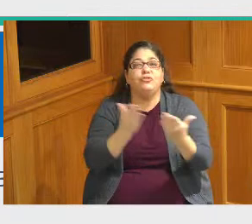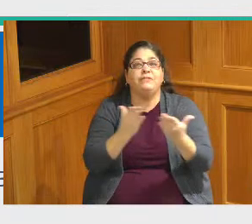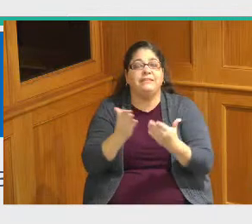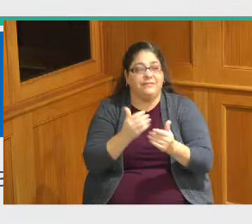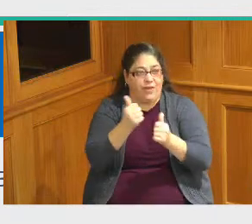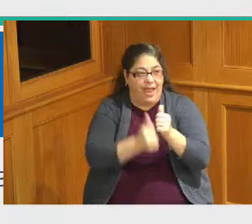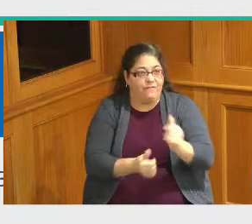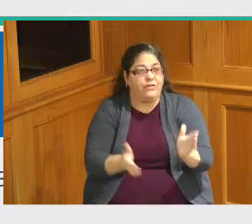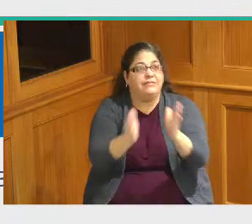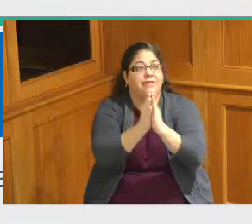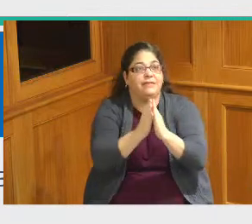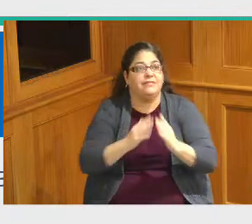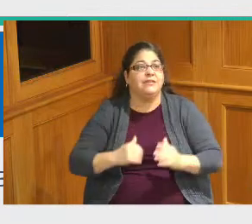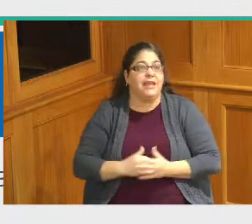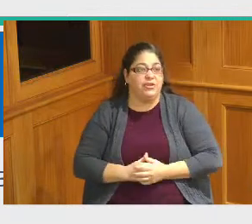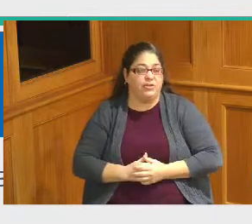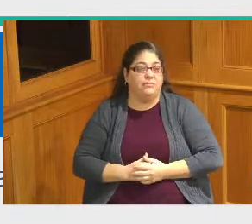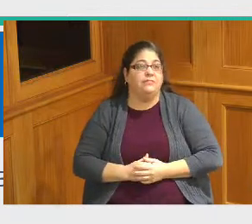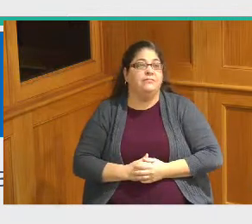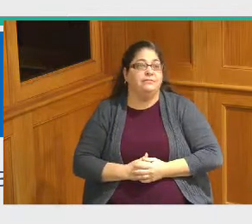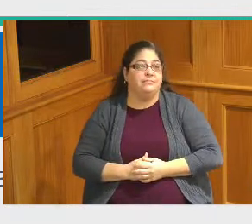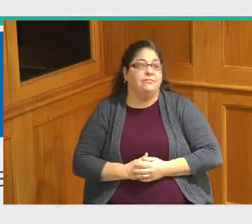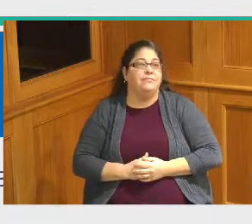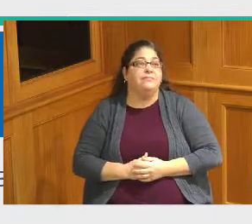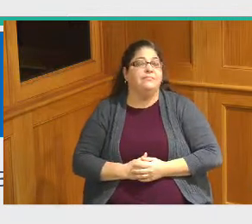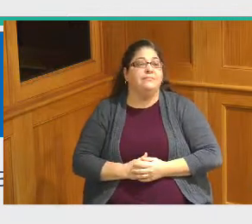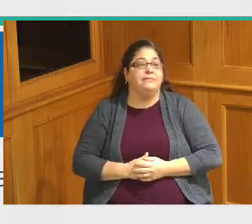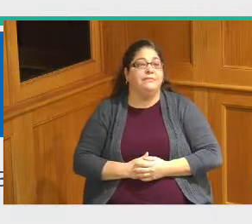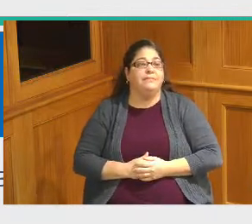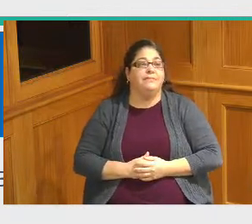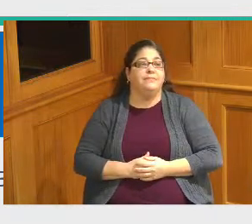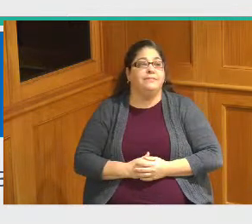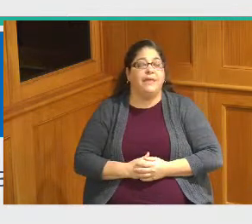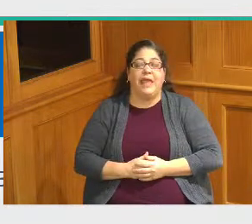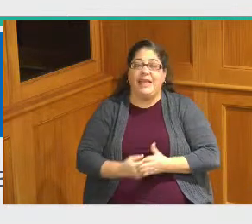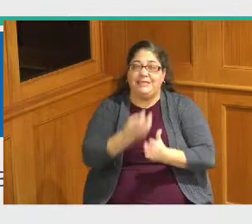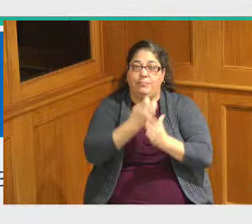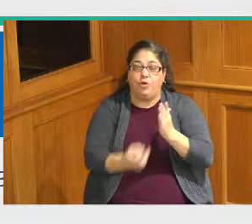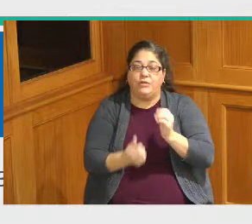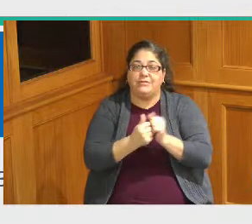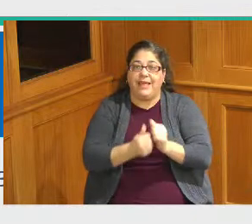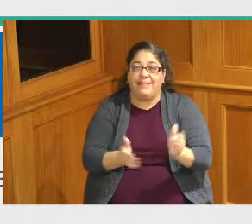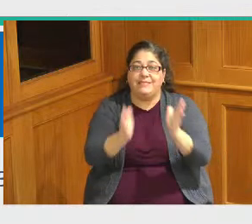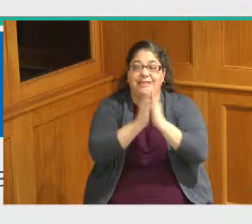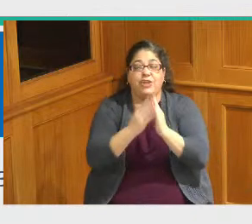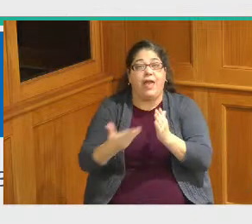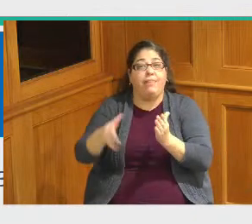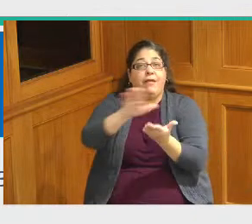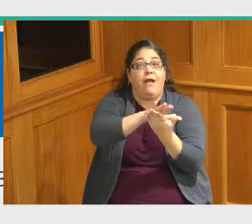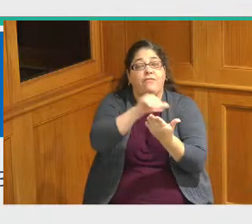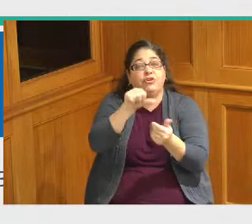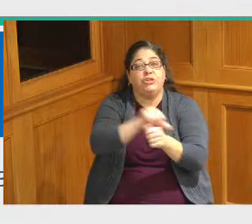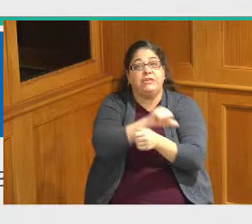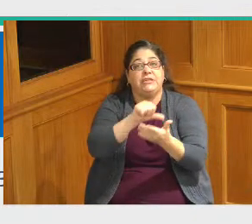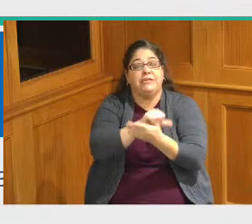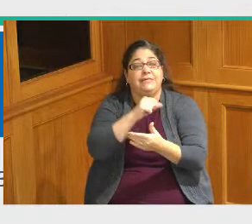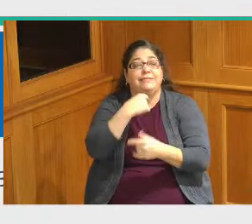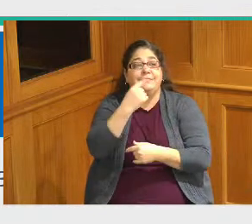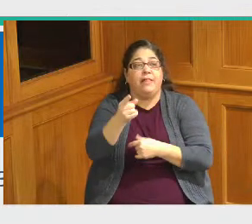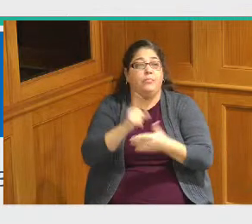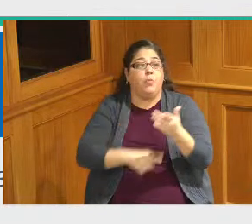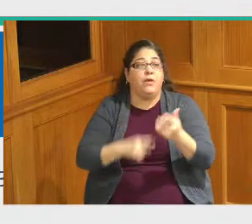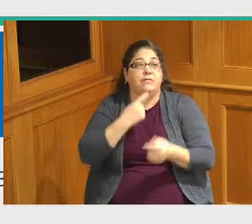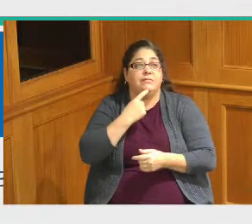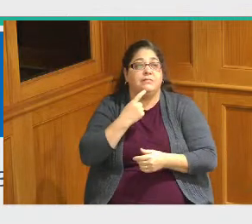solicitation, and it's immersed in the solicitation, and the cover sheet tells you about what it